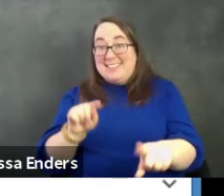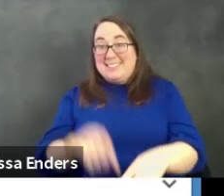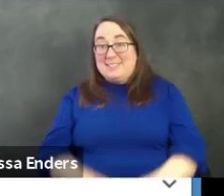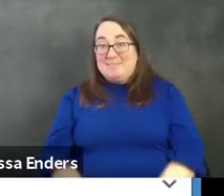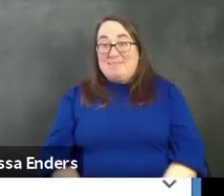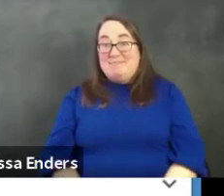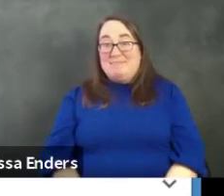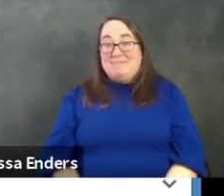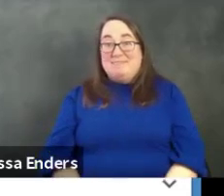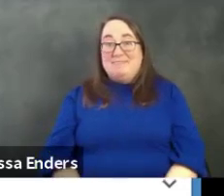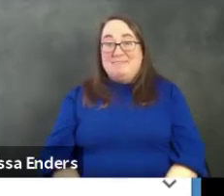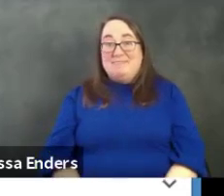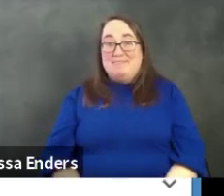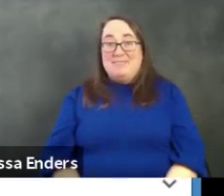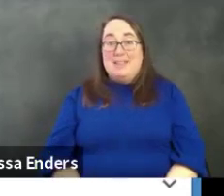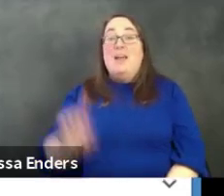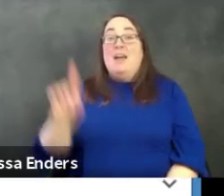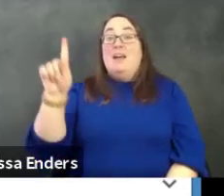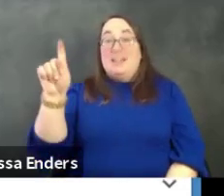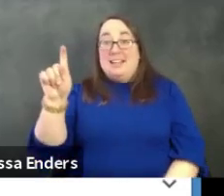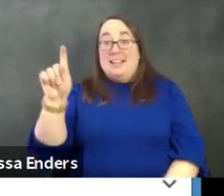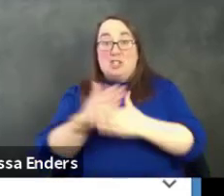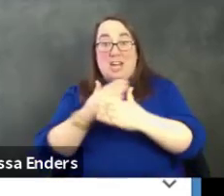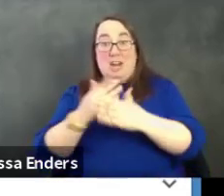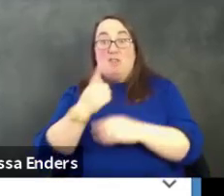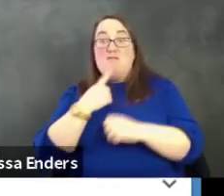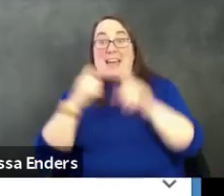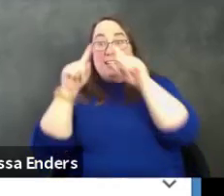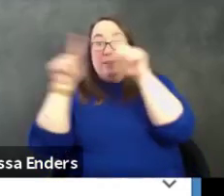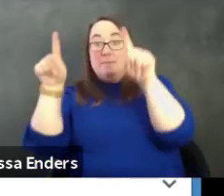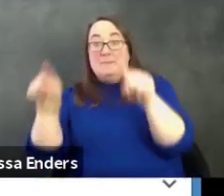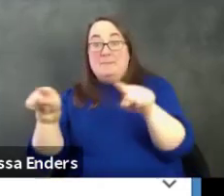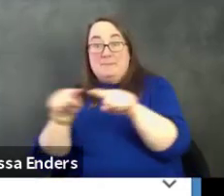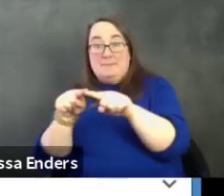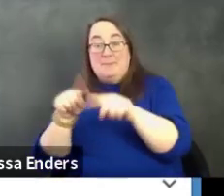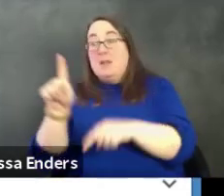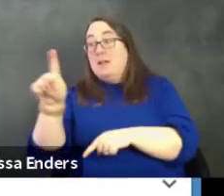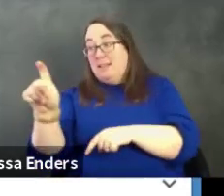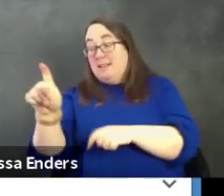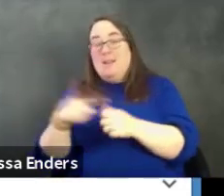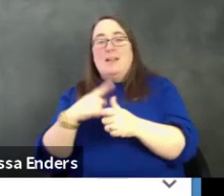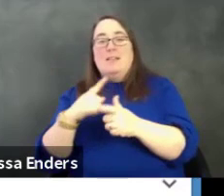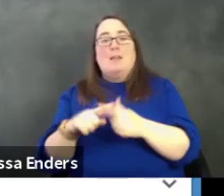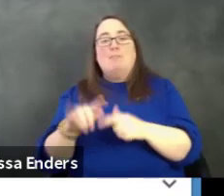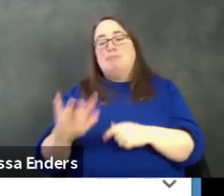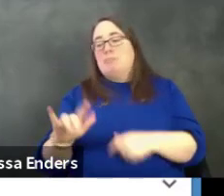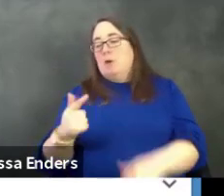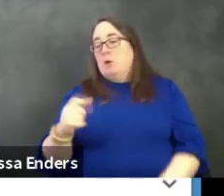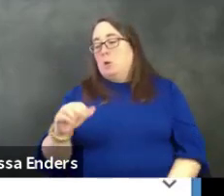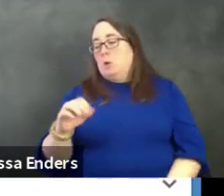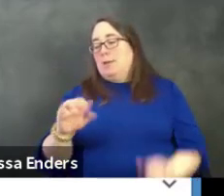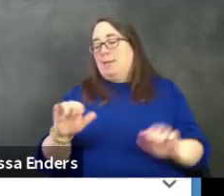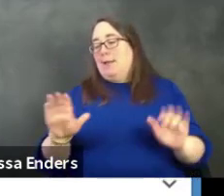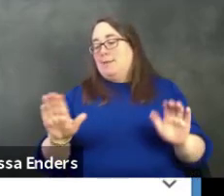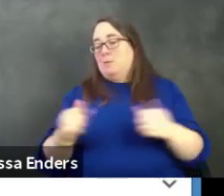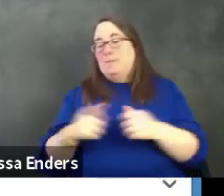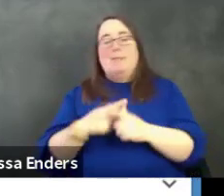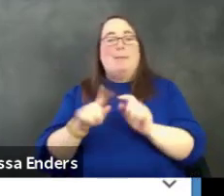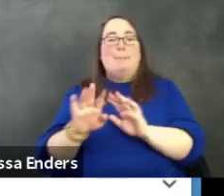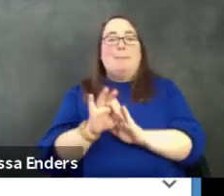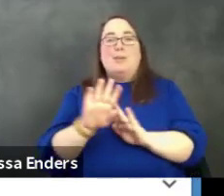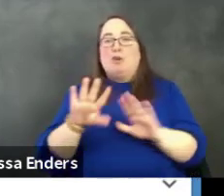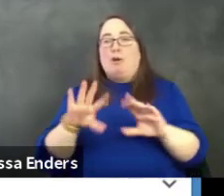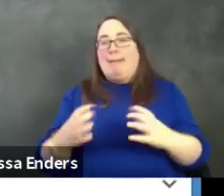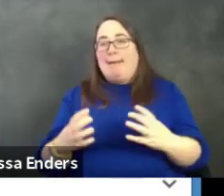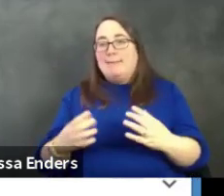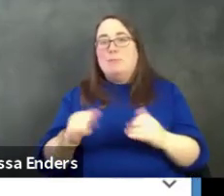So you hit that share option, click on Google Classroom. And when you do that, it's going to ask you to pick your class. You're going to